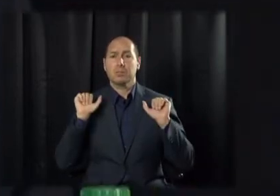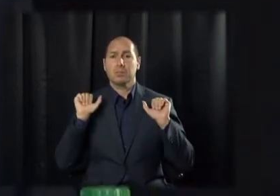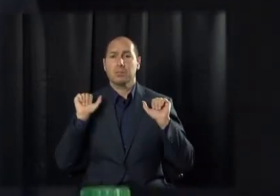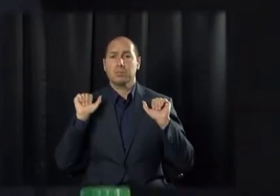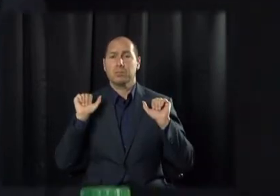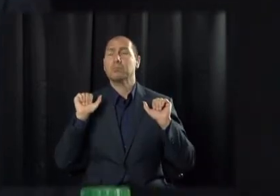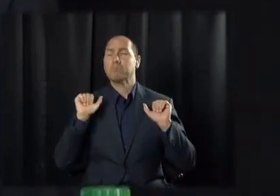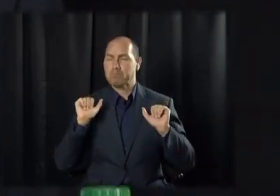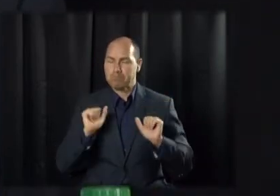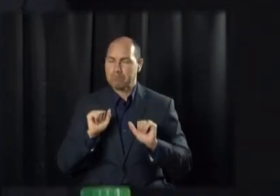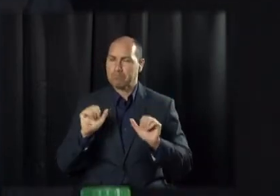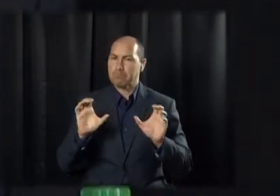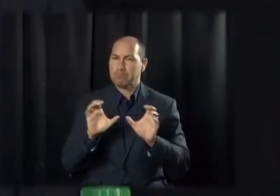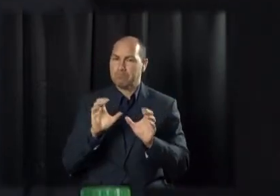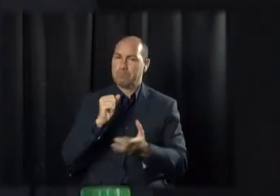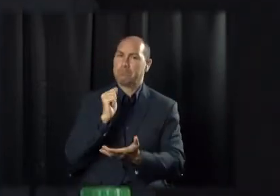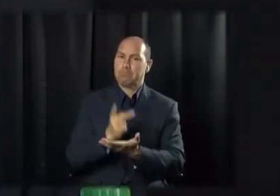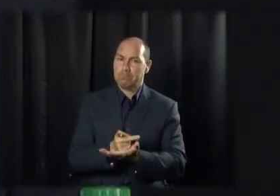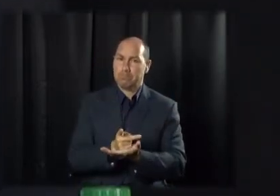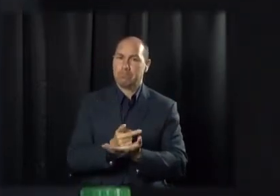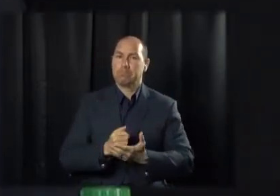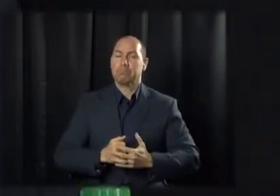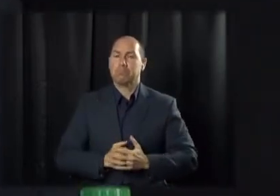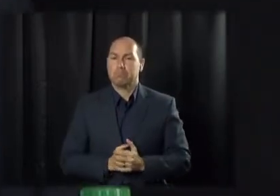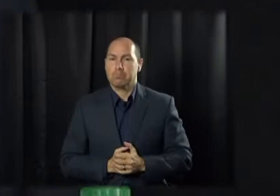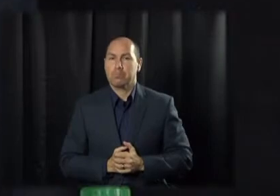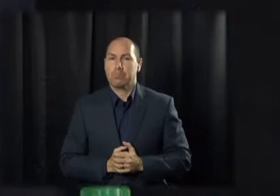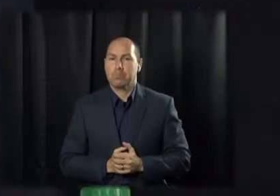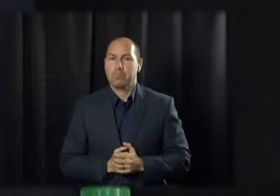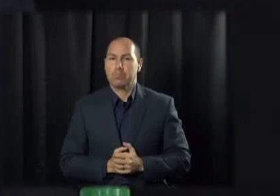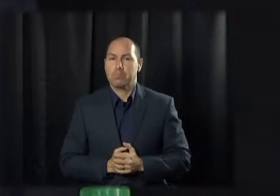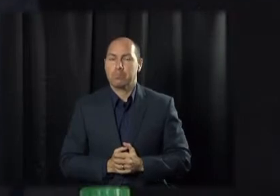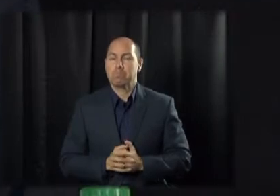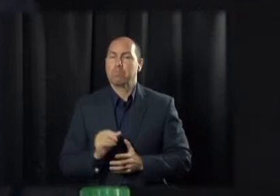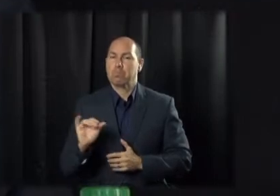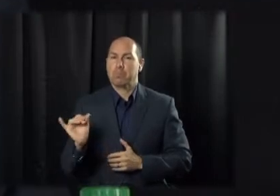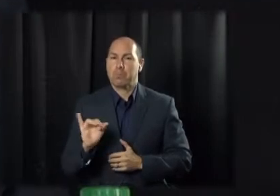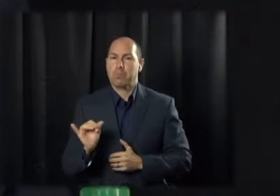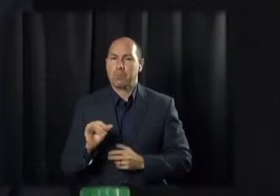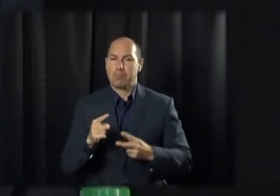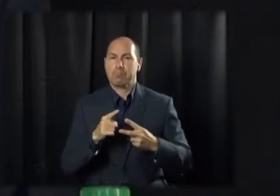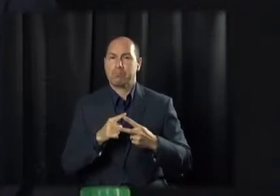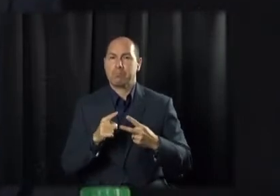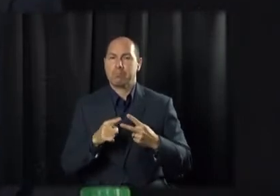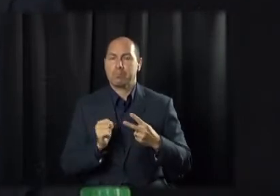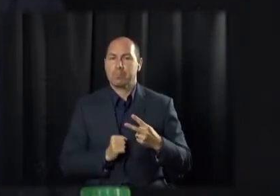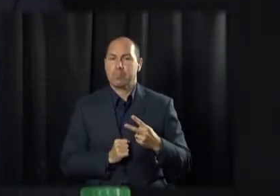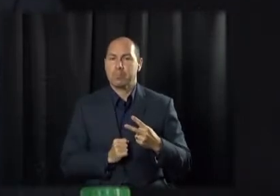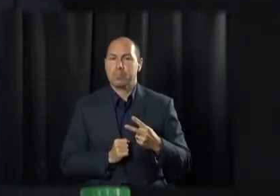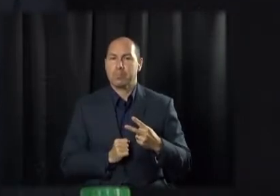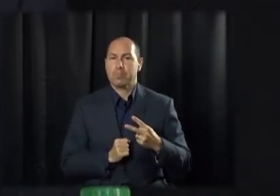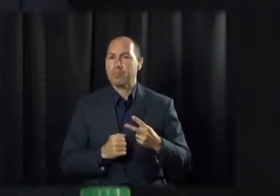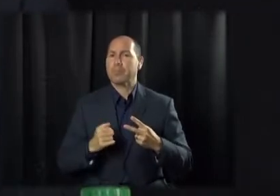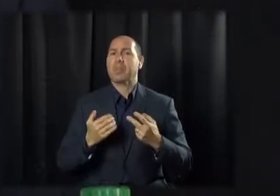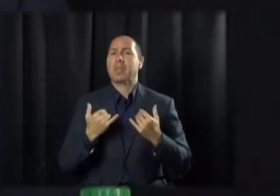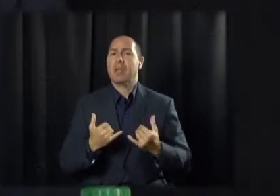that certification goes through as well. So we have one more package of fiscal plans to go through,